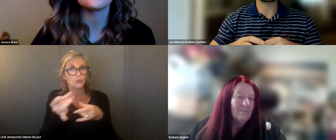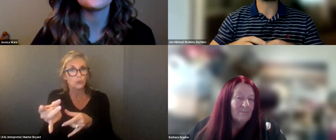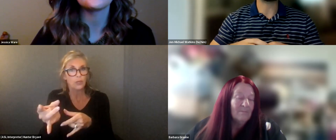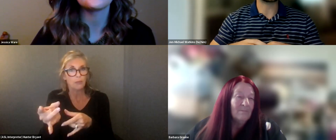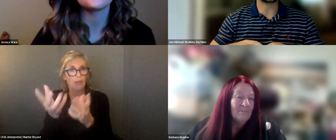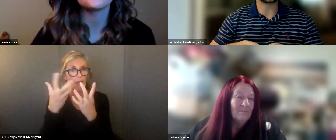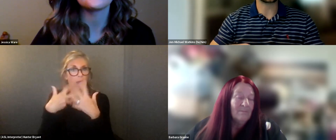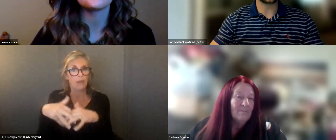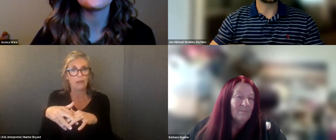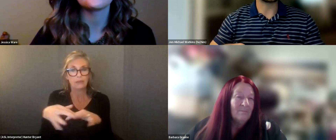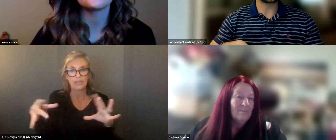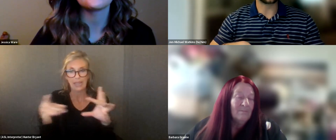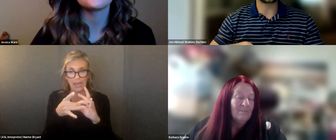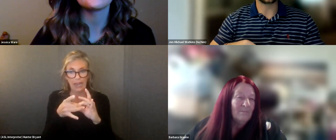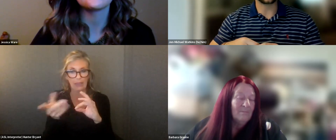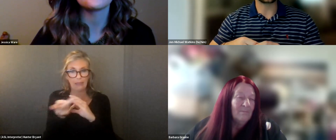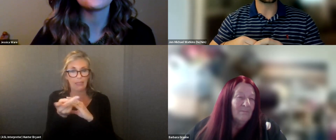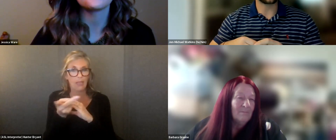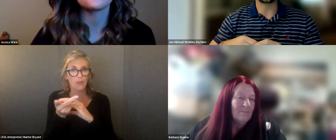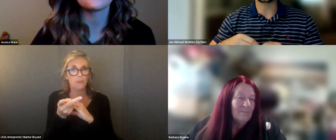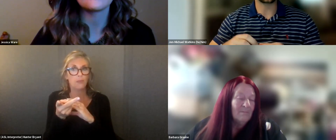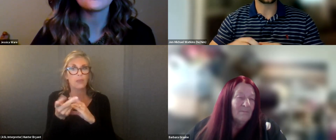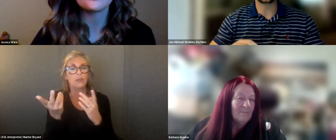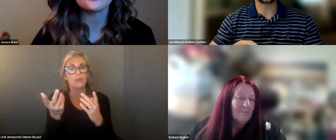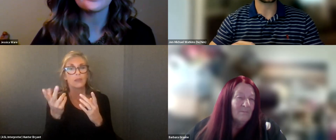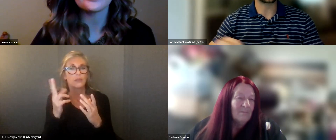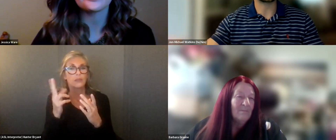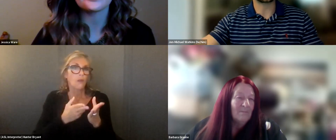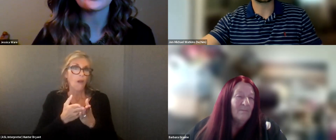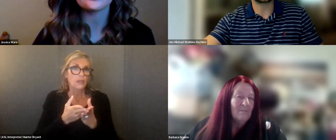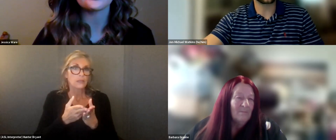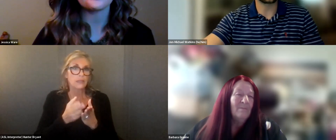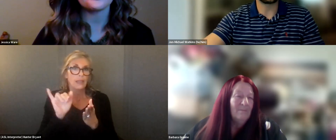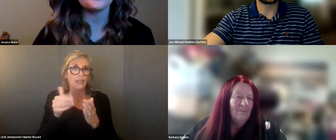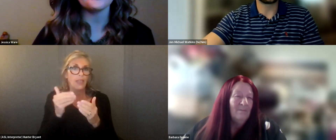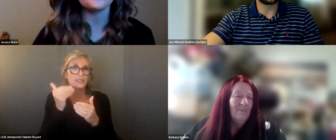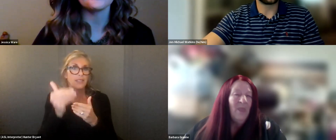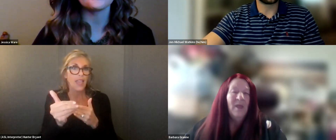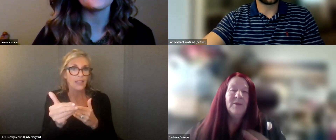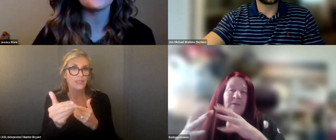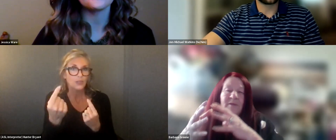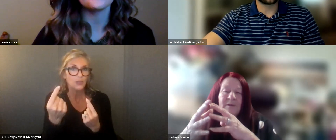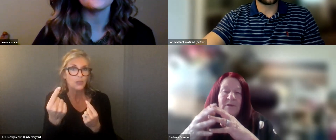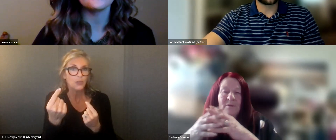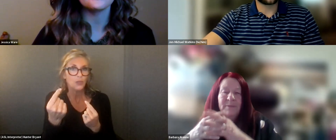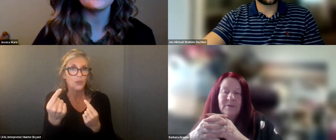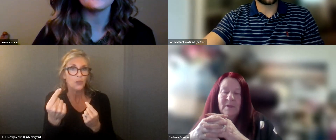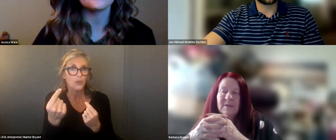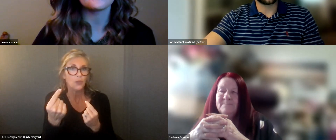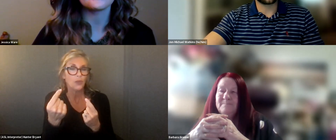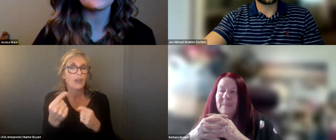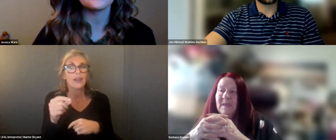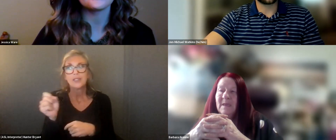and connect them in a way. And so that's honestly the next thing on the docket. And it's a little